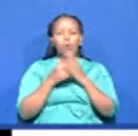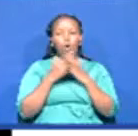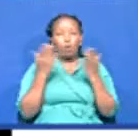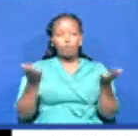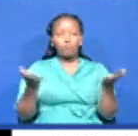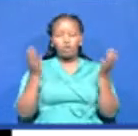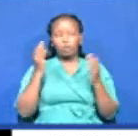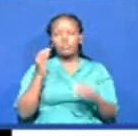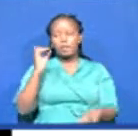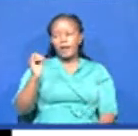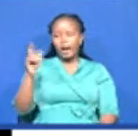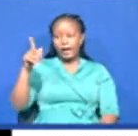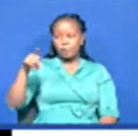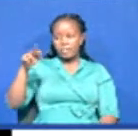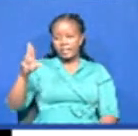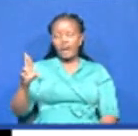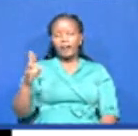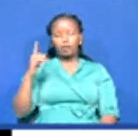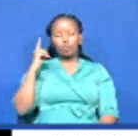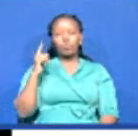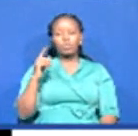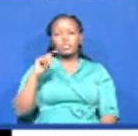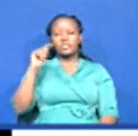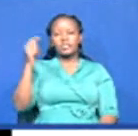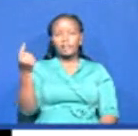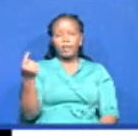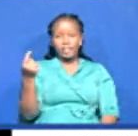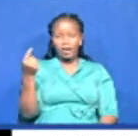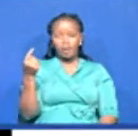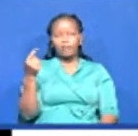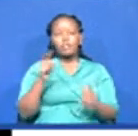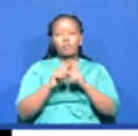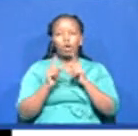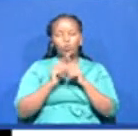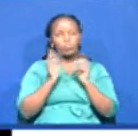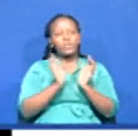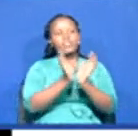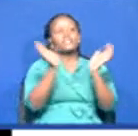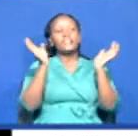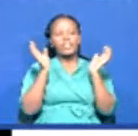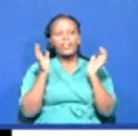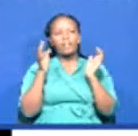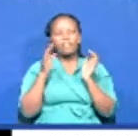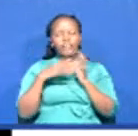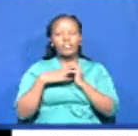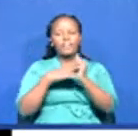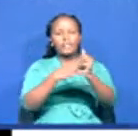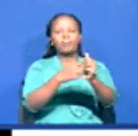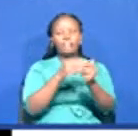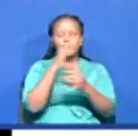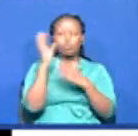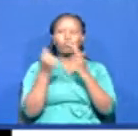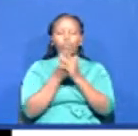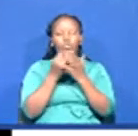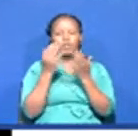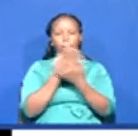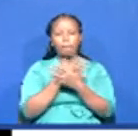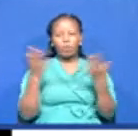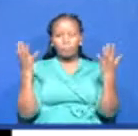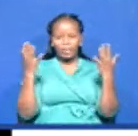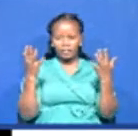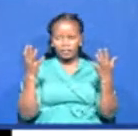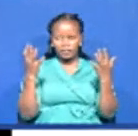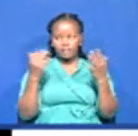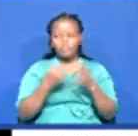IPR regulations in Kenya, and generally the governance of intellectual property.